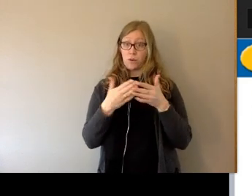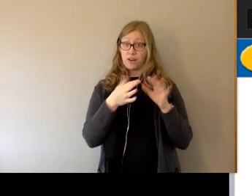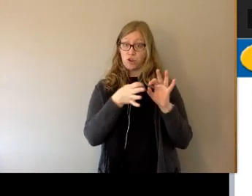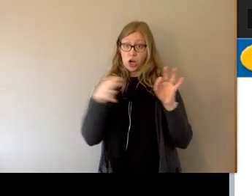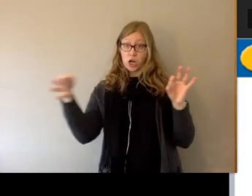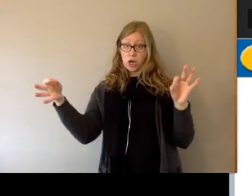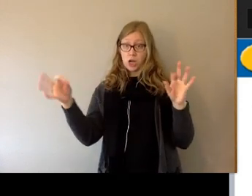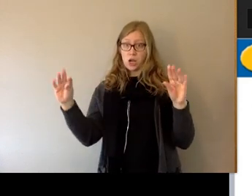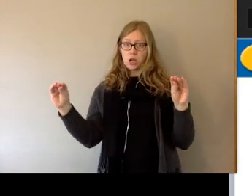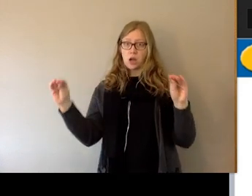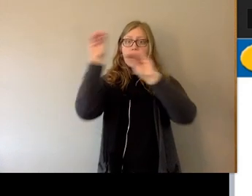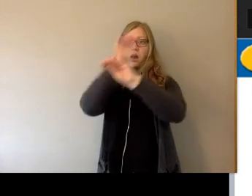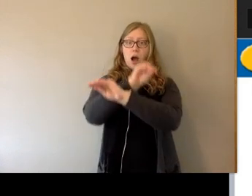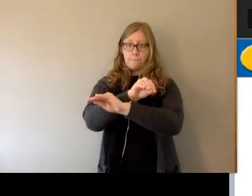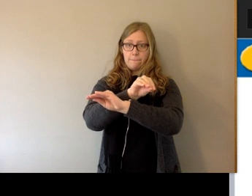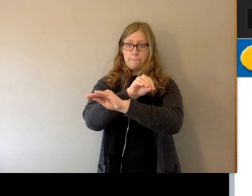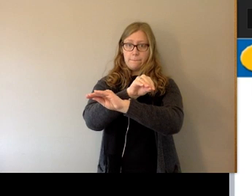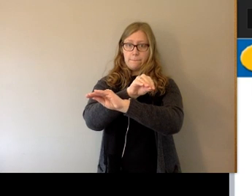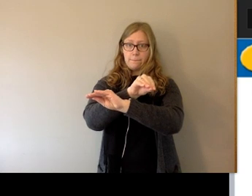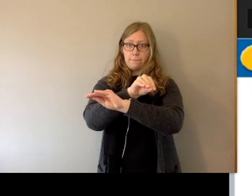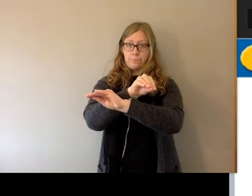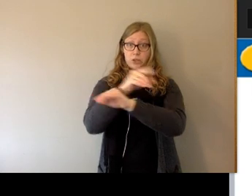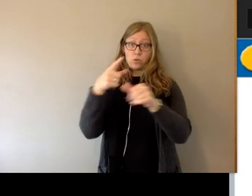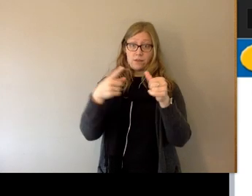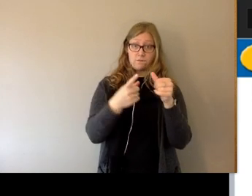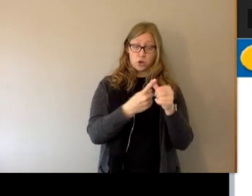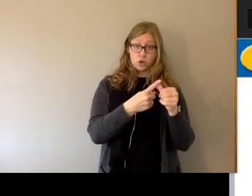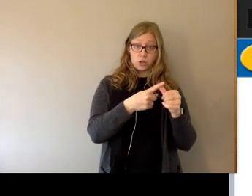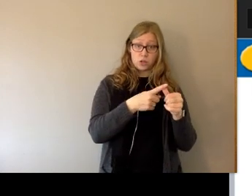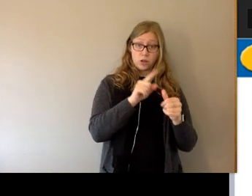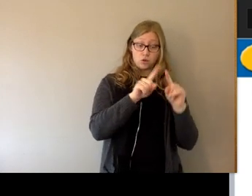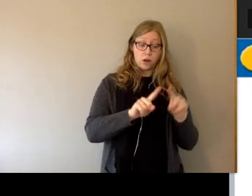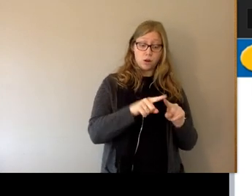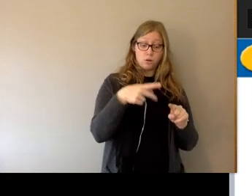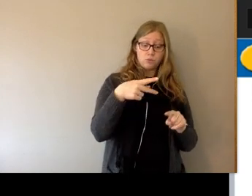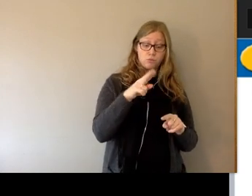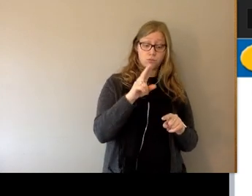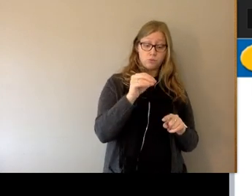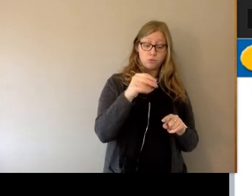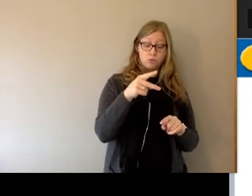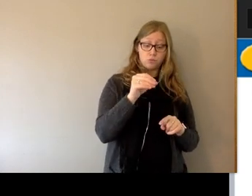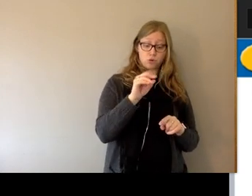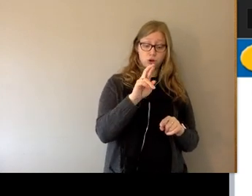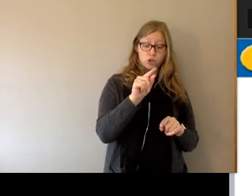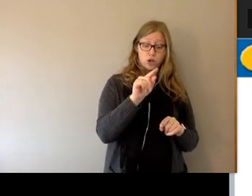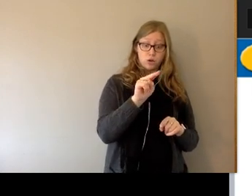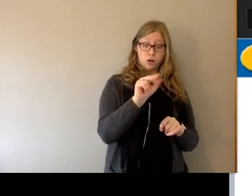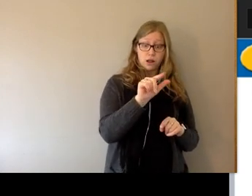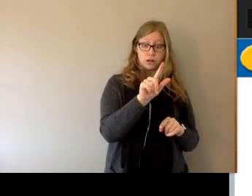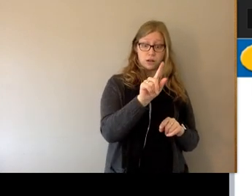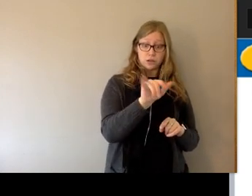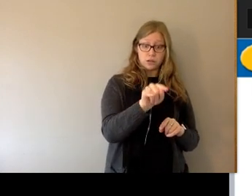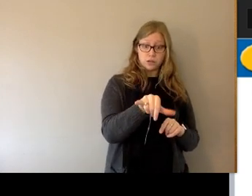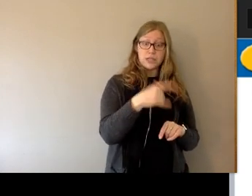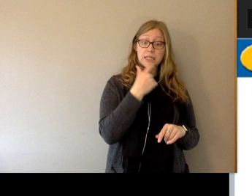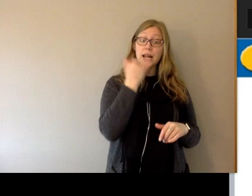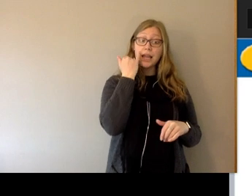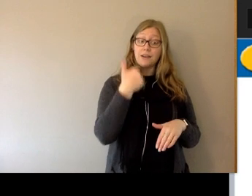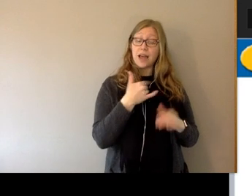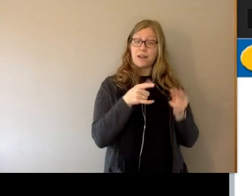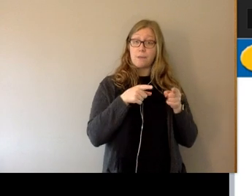theorem, the triangle proportionality theorem, says that if I have that parallel line that transverses that triangle, it's parallel to one of